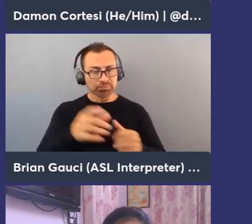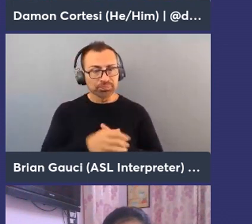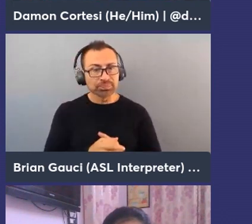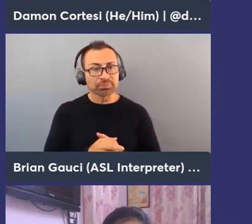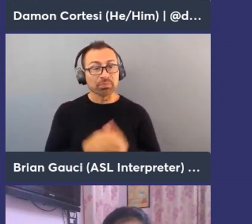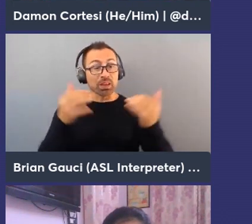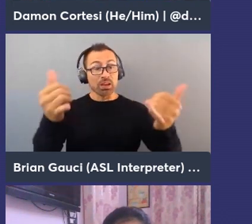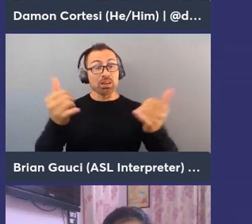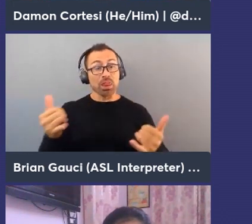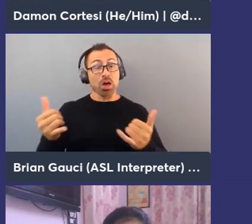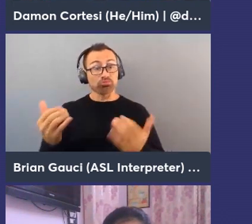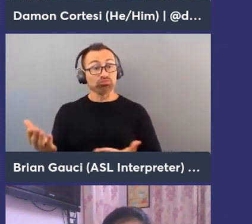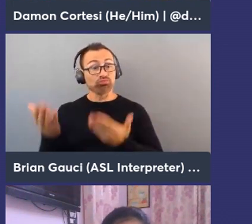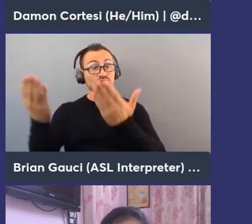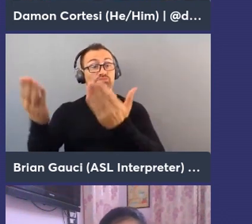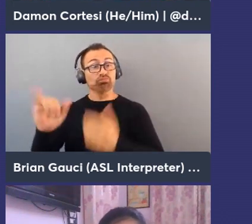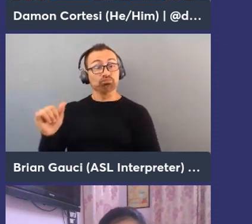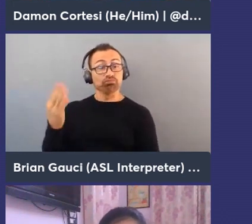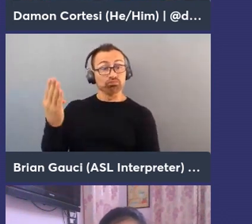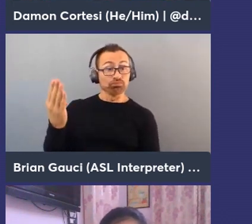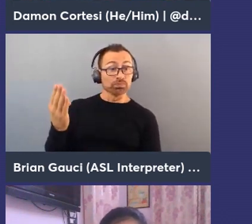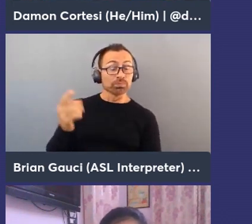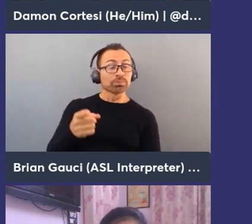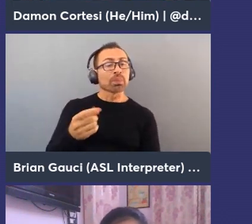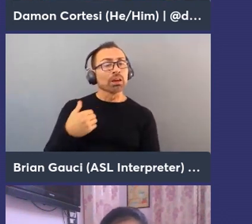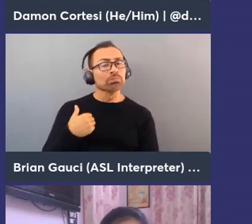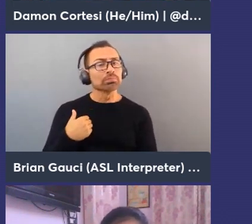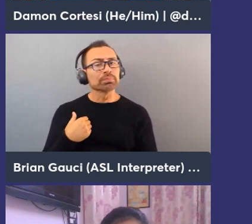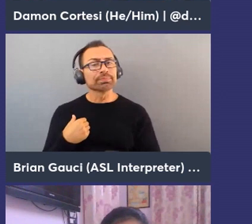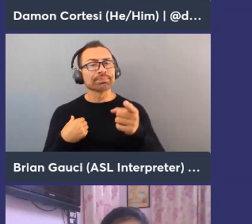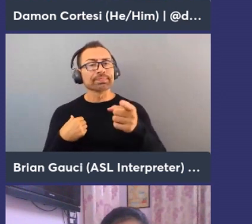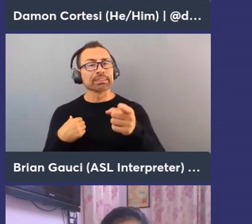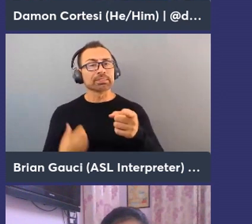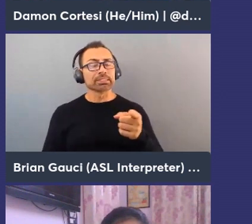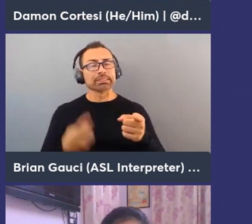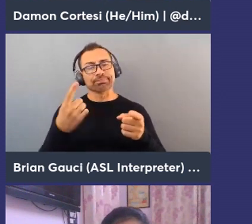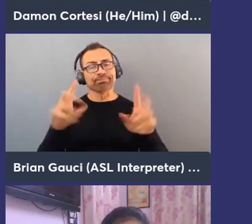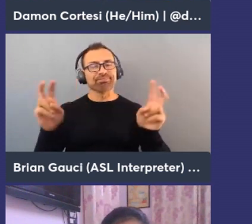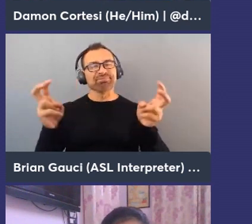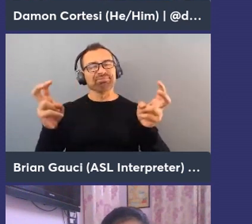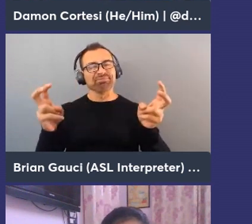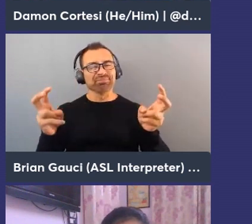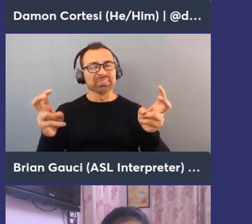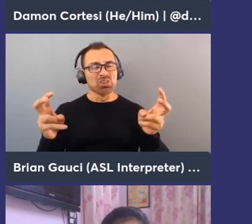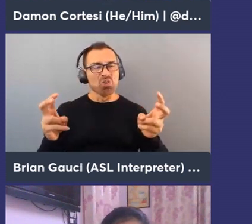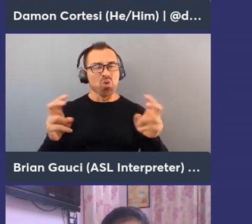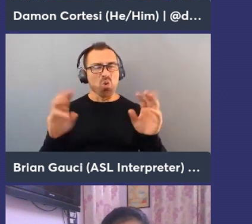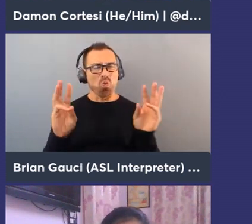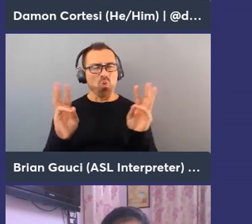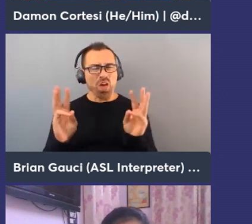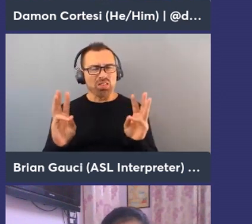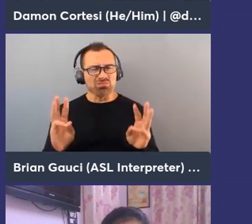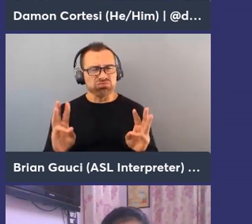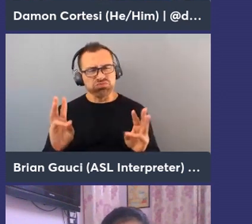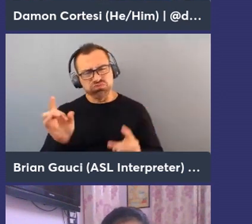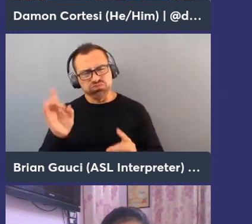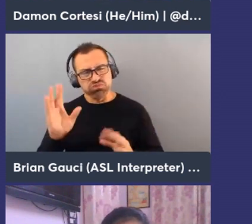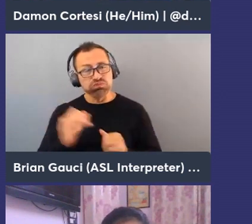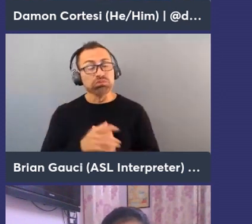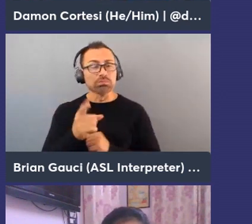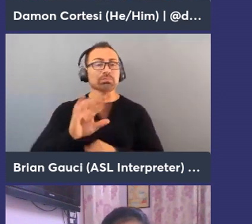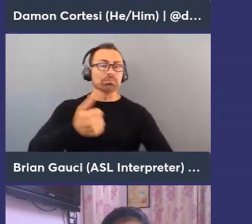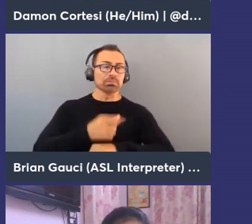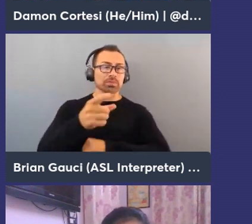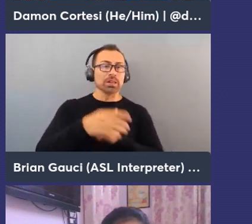job. So I'll do this. I have this extreme weather job that I use. I need a job role to be able to run this. And then I just paste